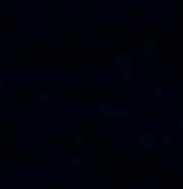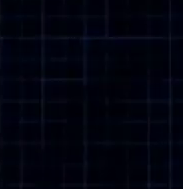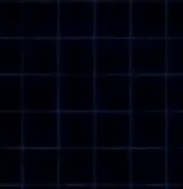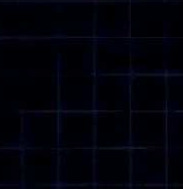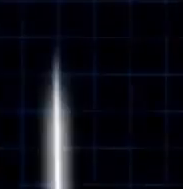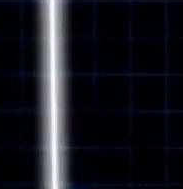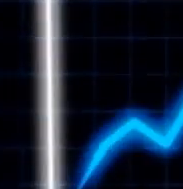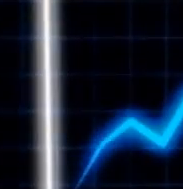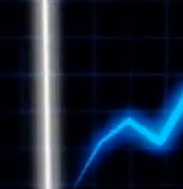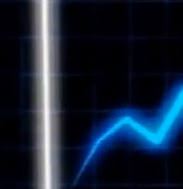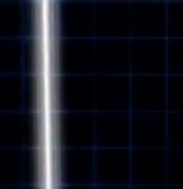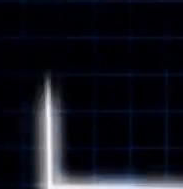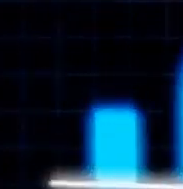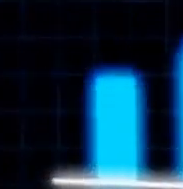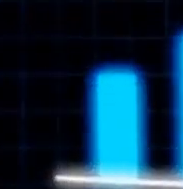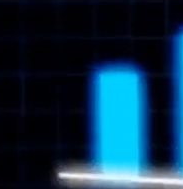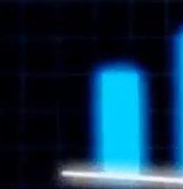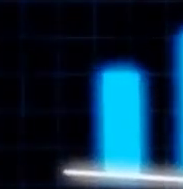ibit.